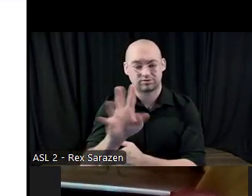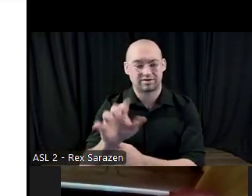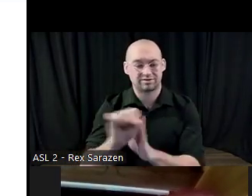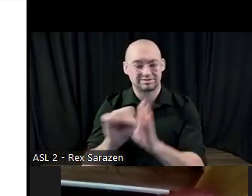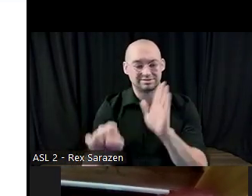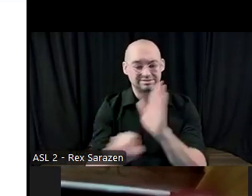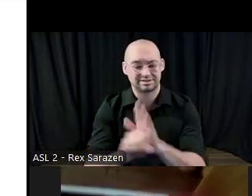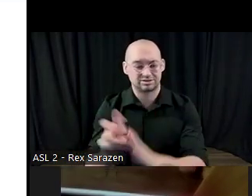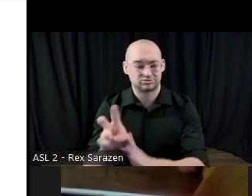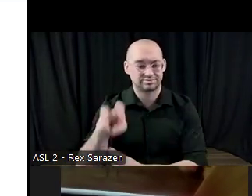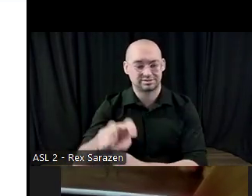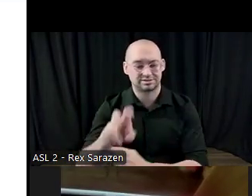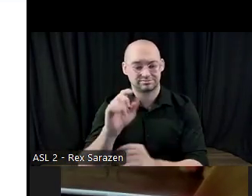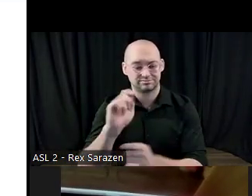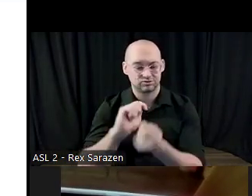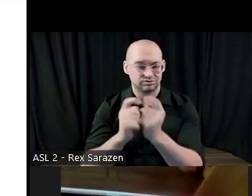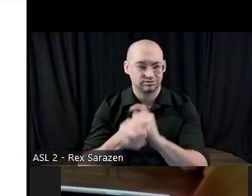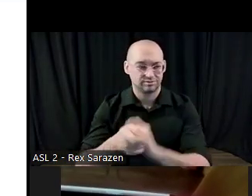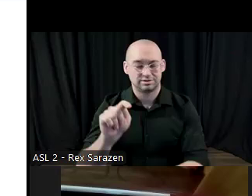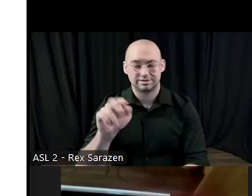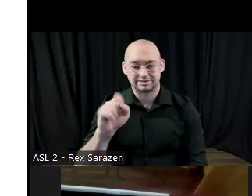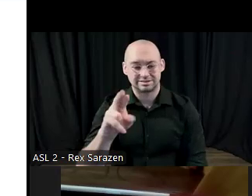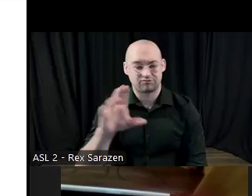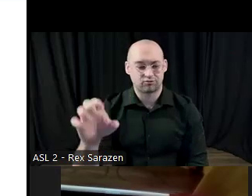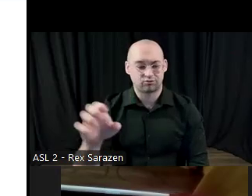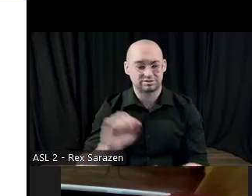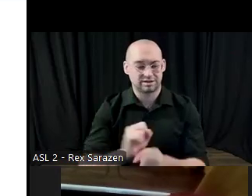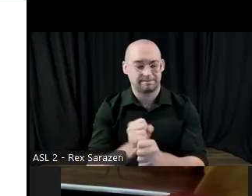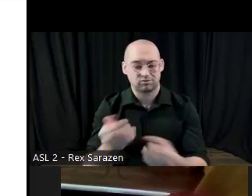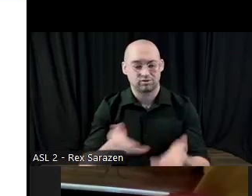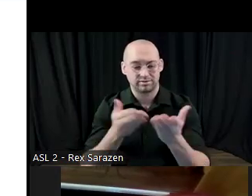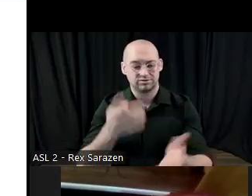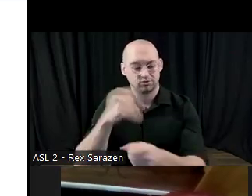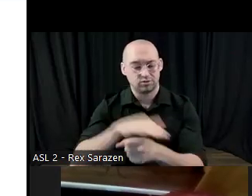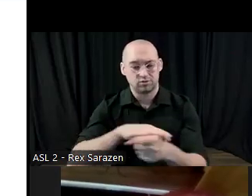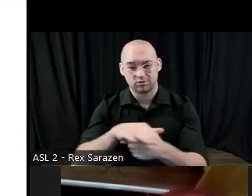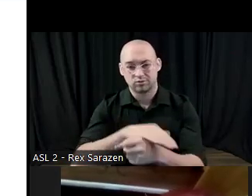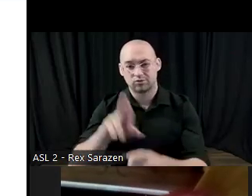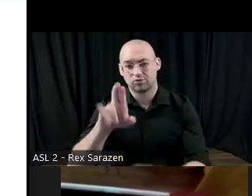Task Force, and create recommendations for local and regional agencies.